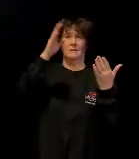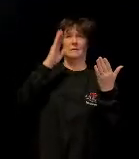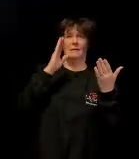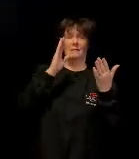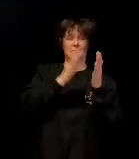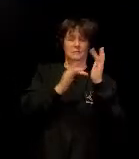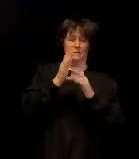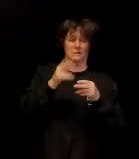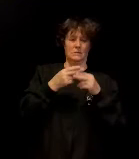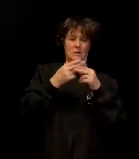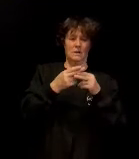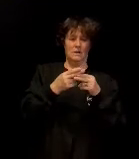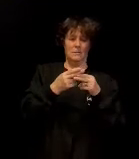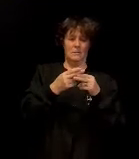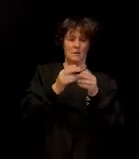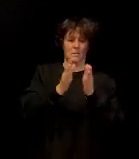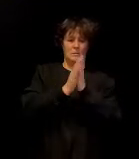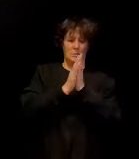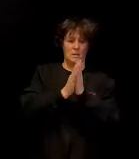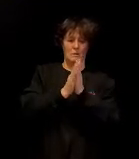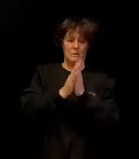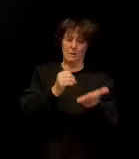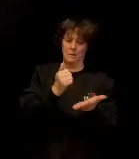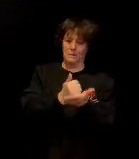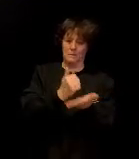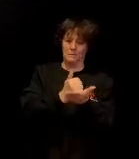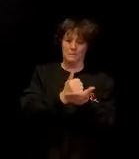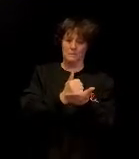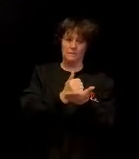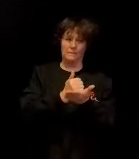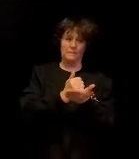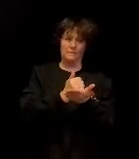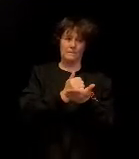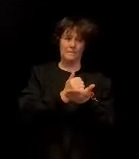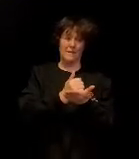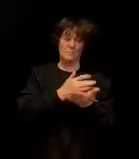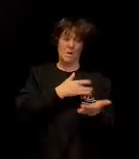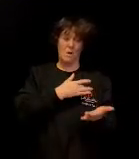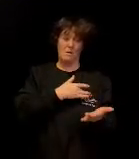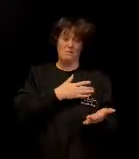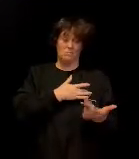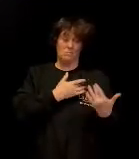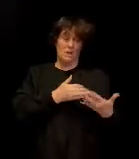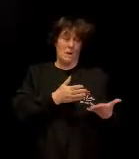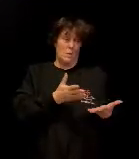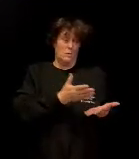in Jesus' name we pray. Amen. That's what was on my heart tonight. And